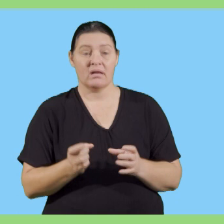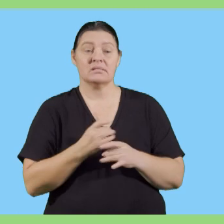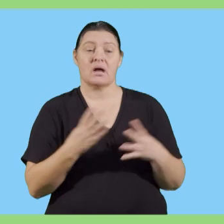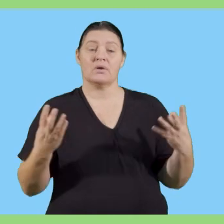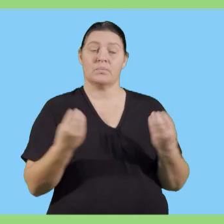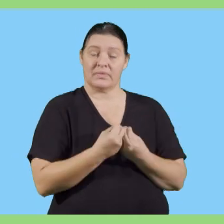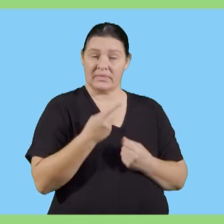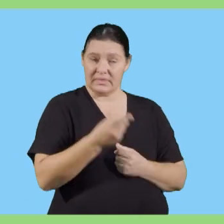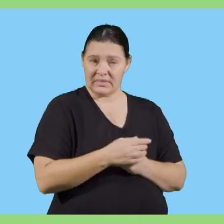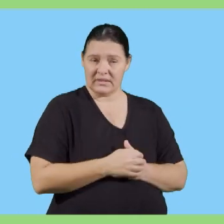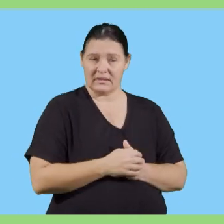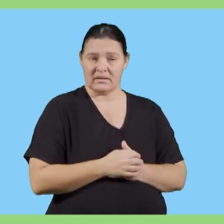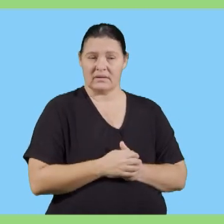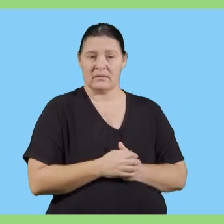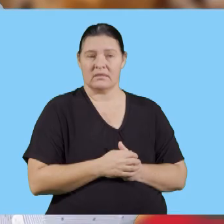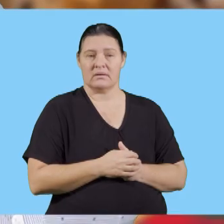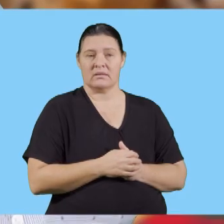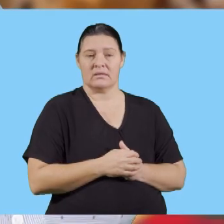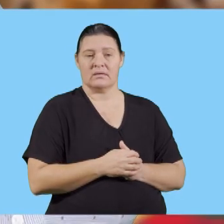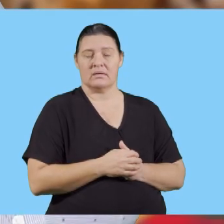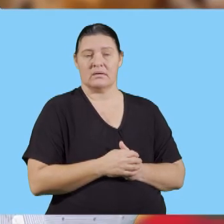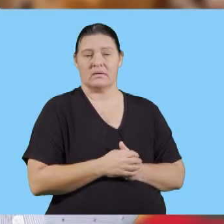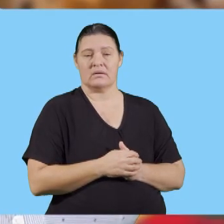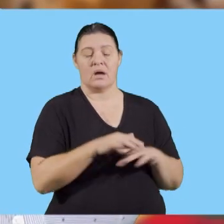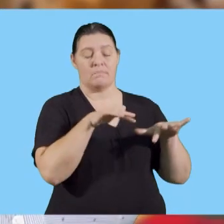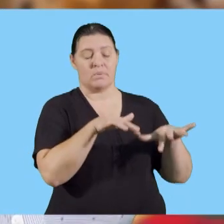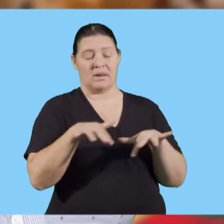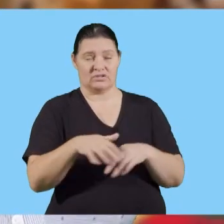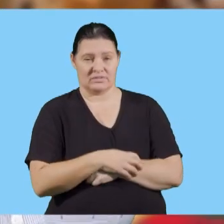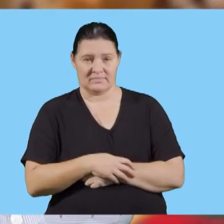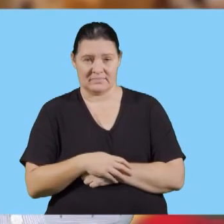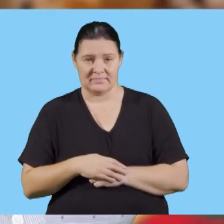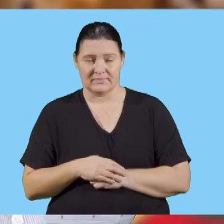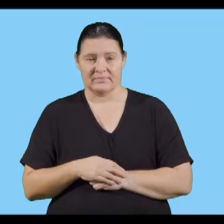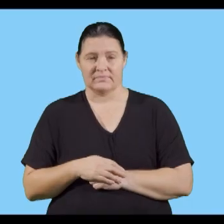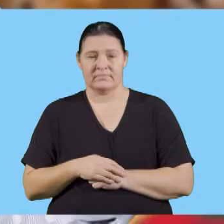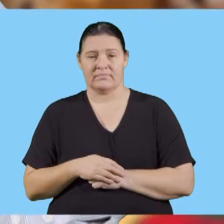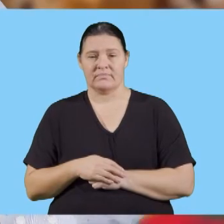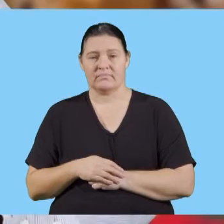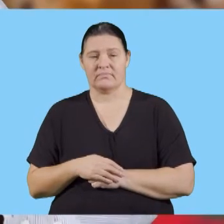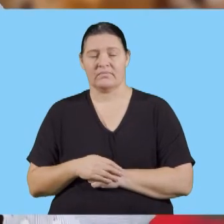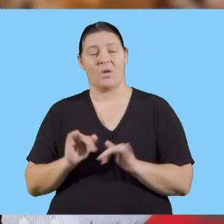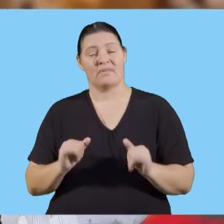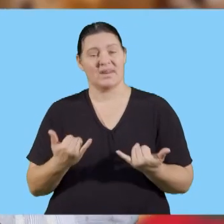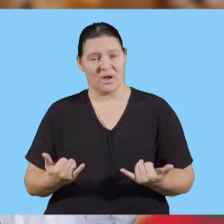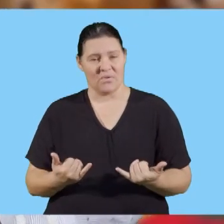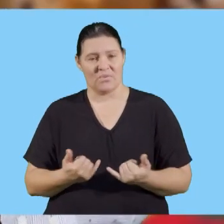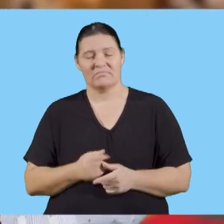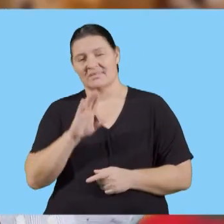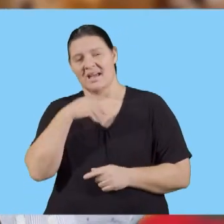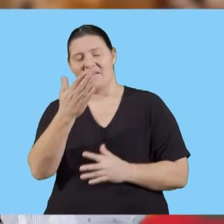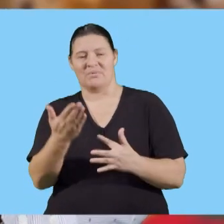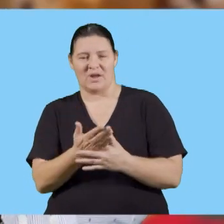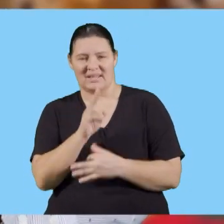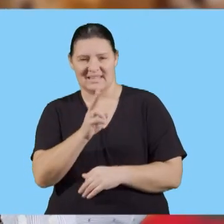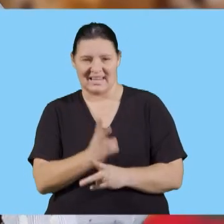population. So we're going to leave it here for now, and I'll see you after the ad break. Welcome back. So we are